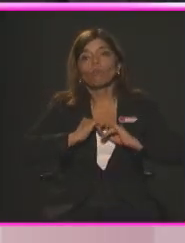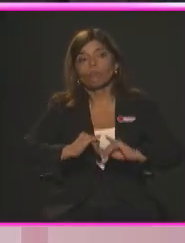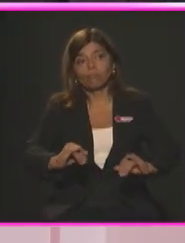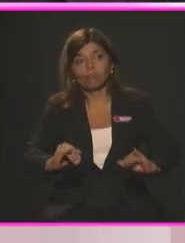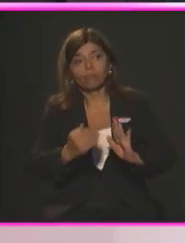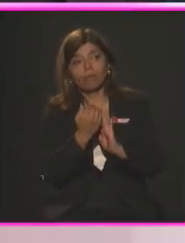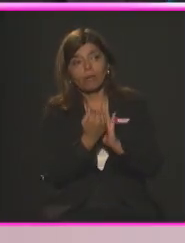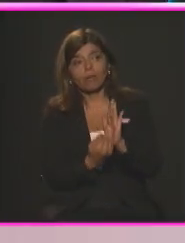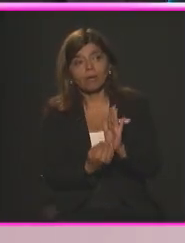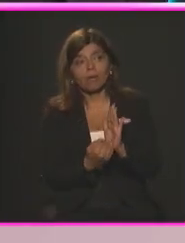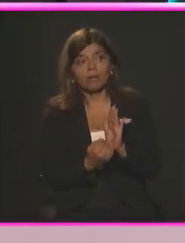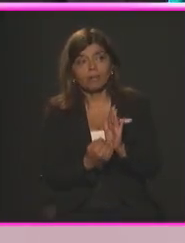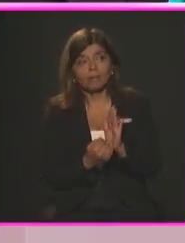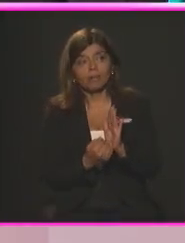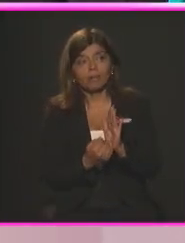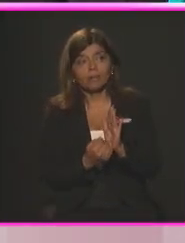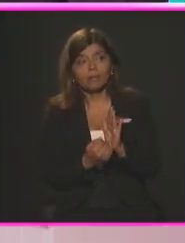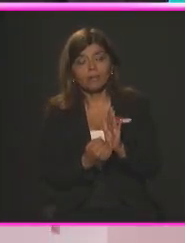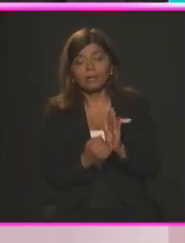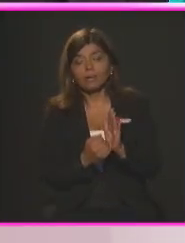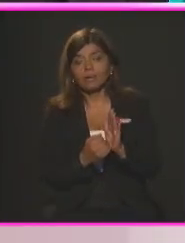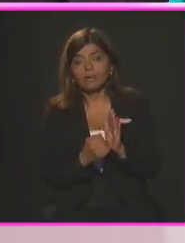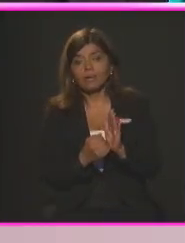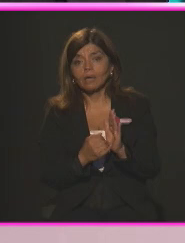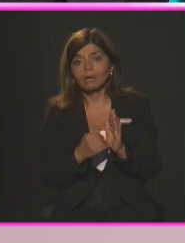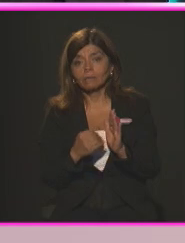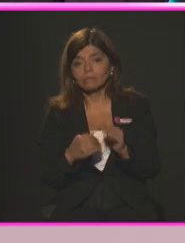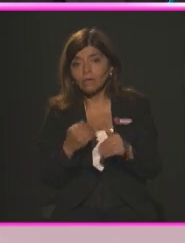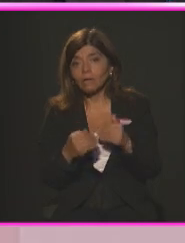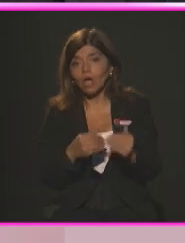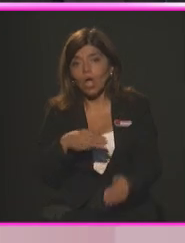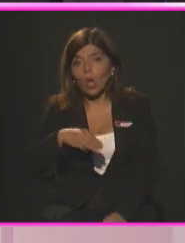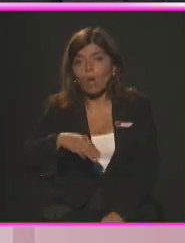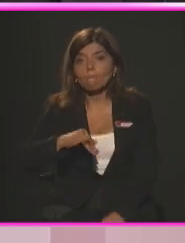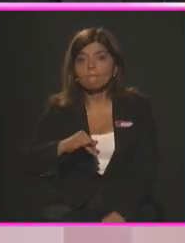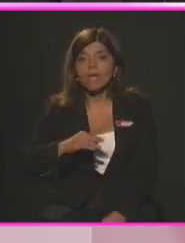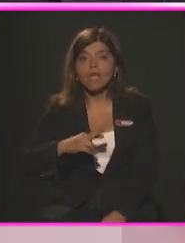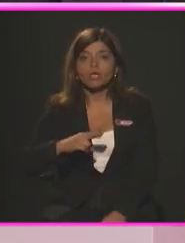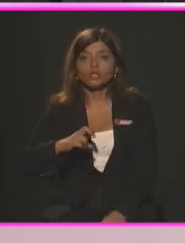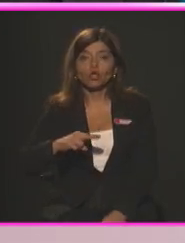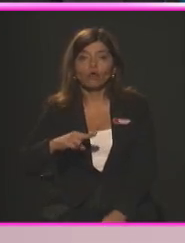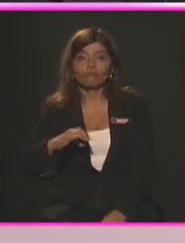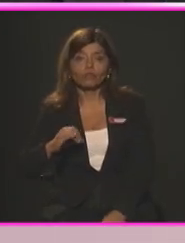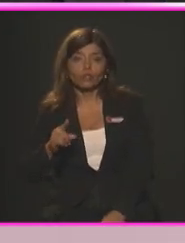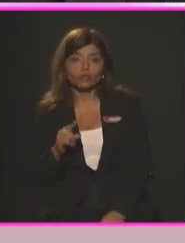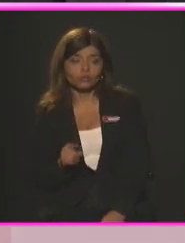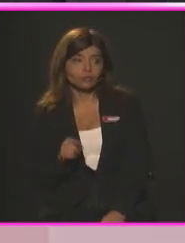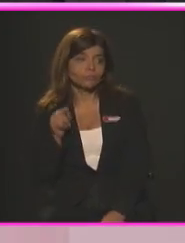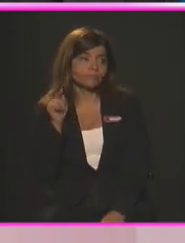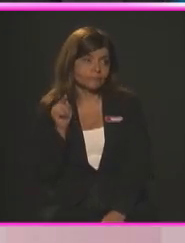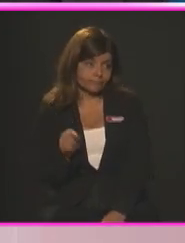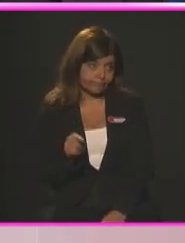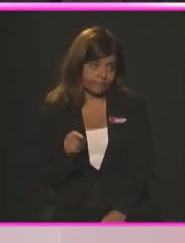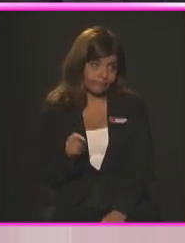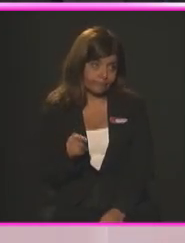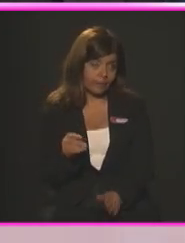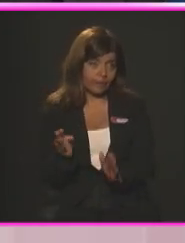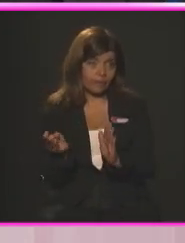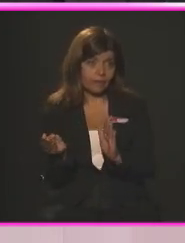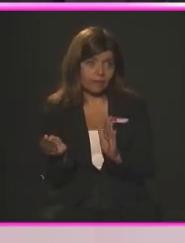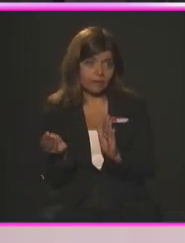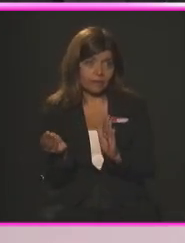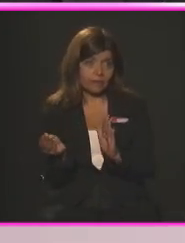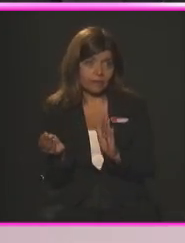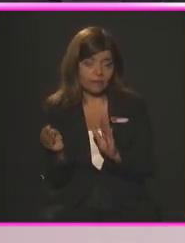microbes. And in one experiment overnight, we collected as many microbial marker genes, a kind called